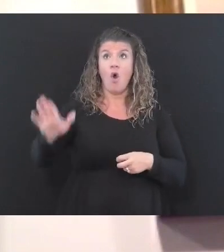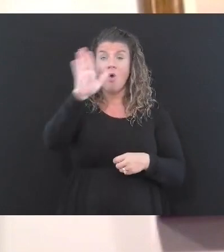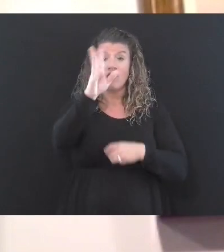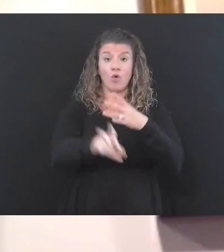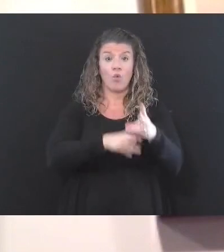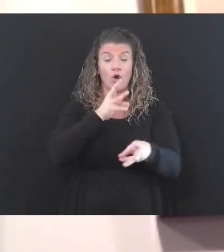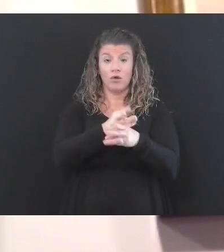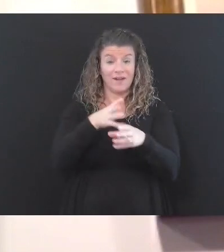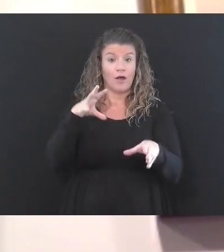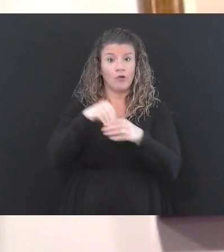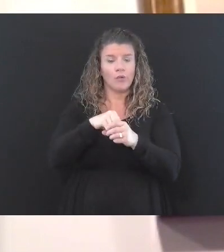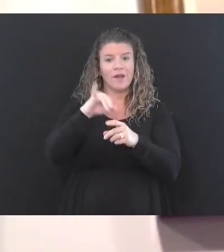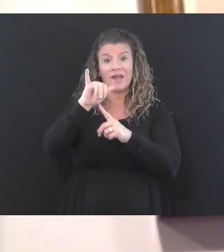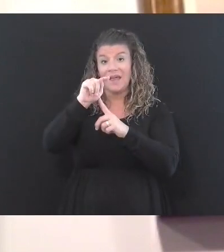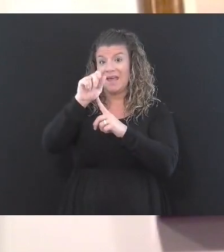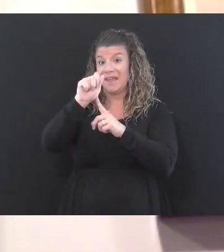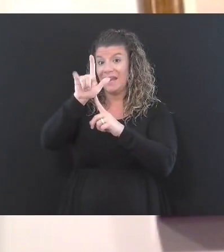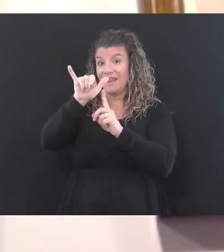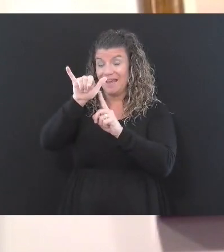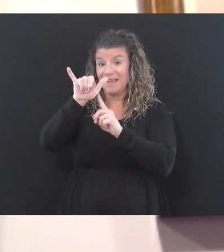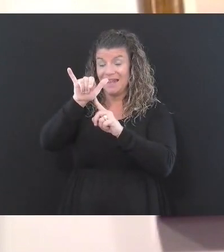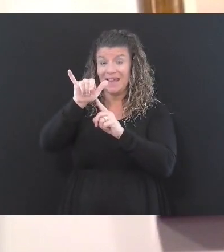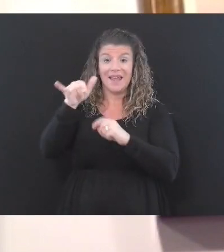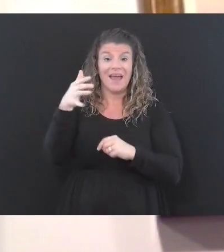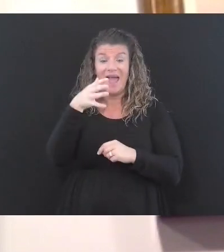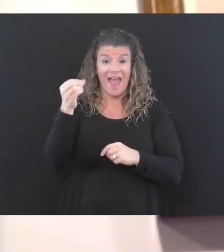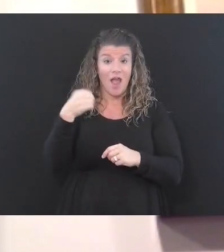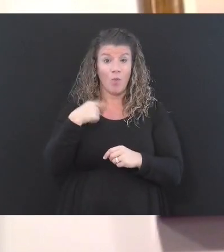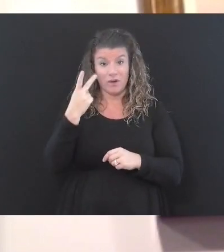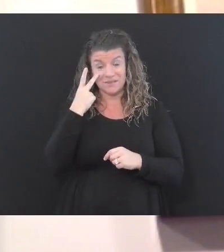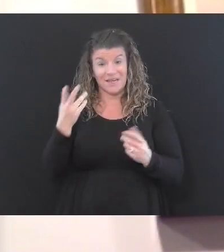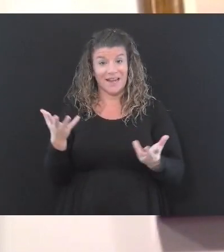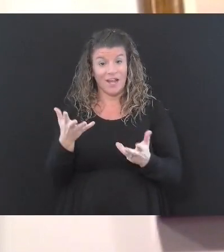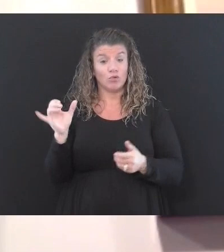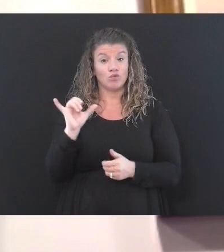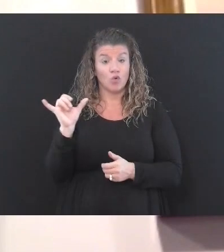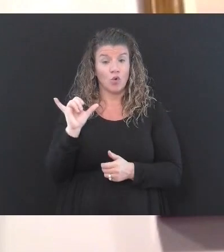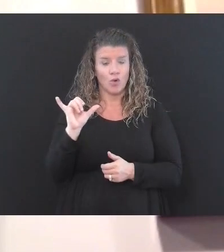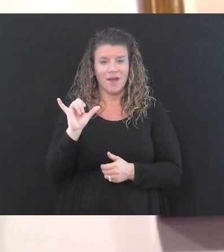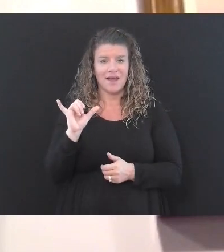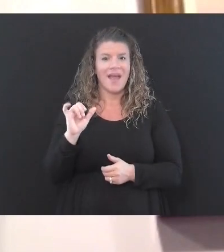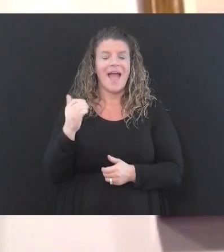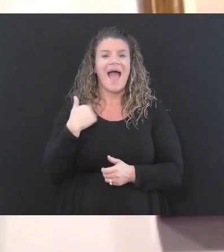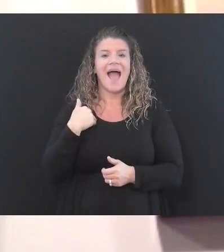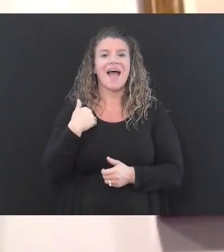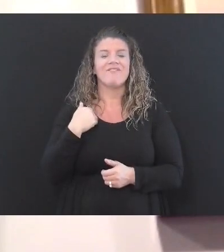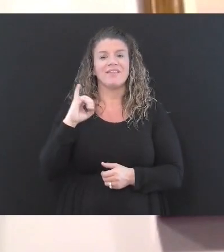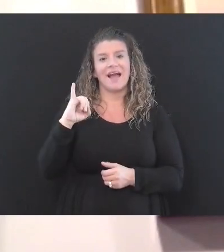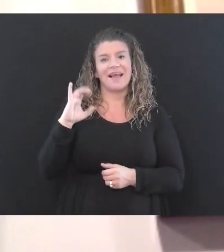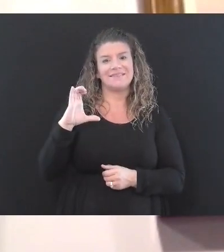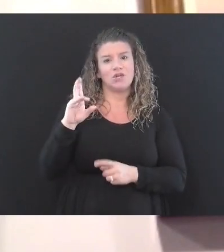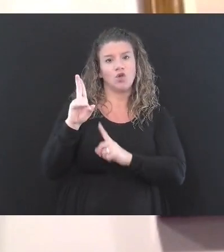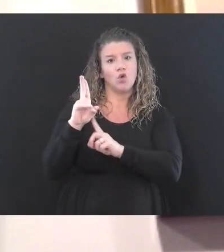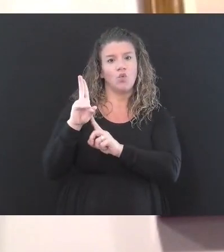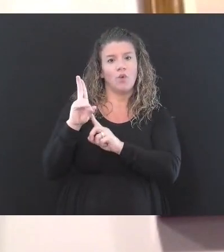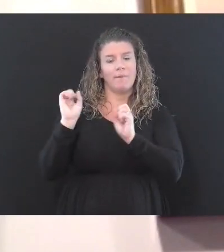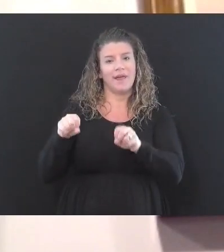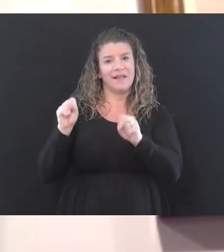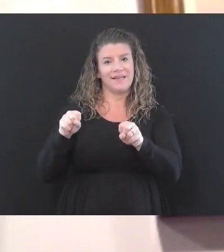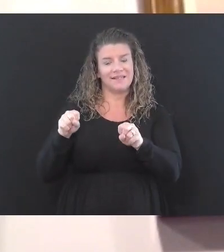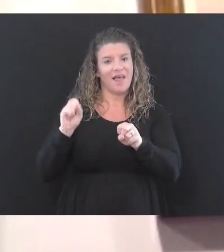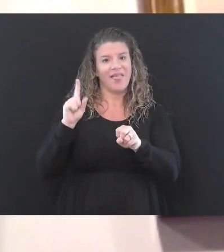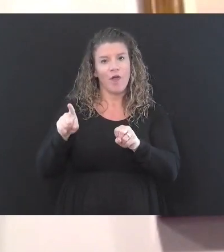including Italy, and we're seeing that here in the United States as well, is having the critical care capabilities